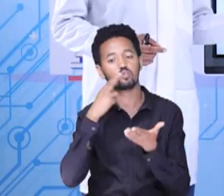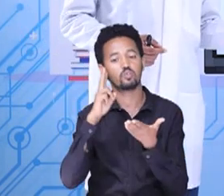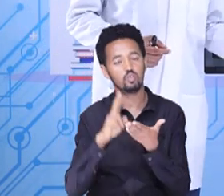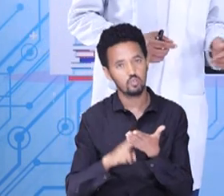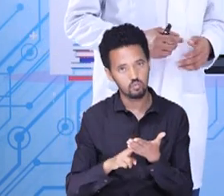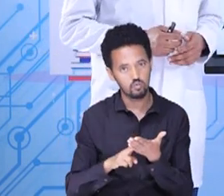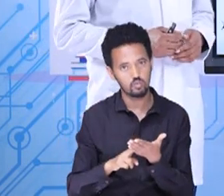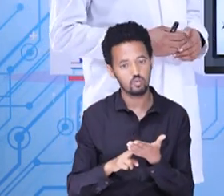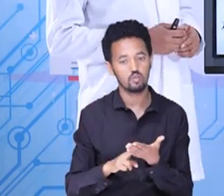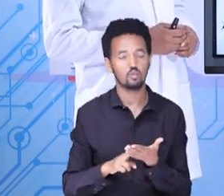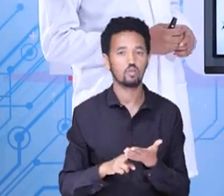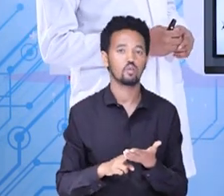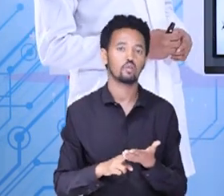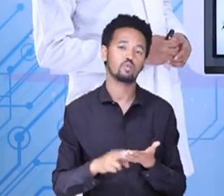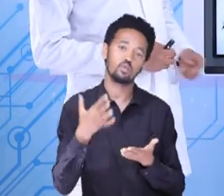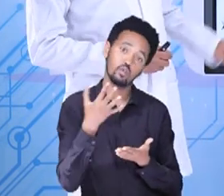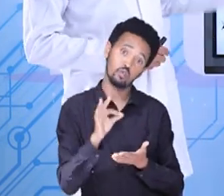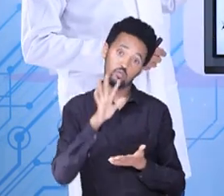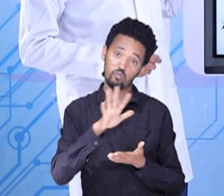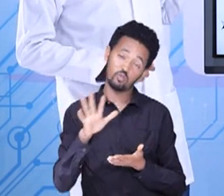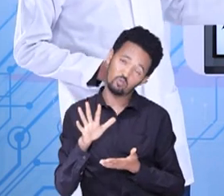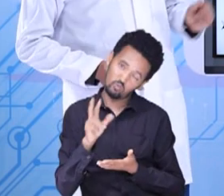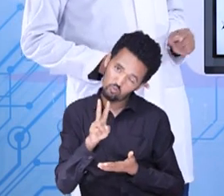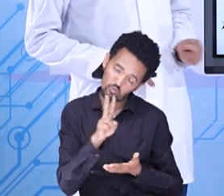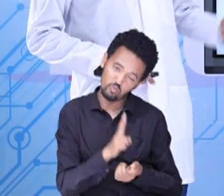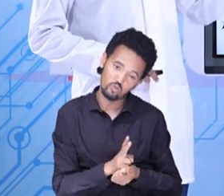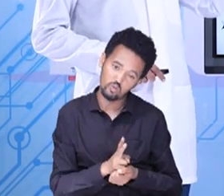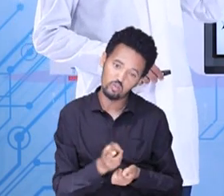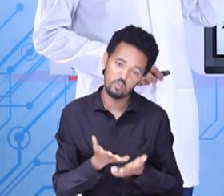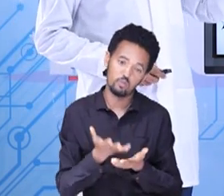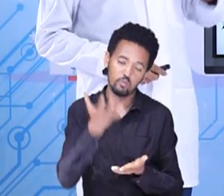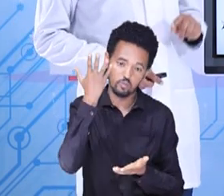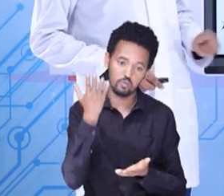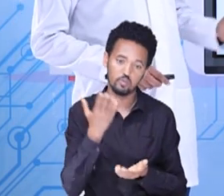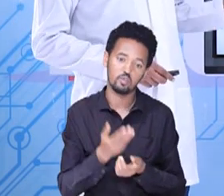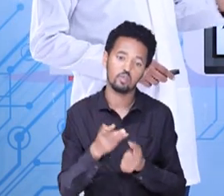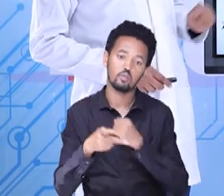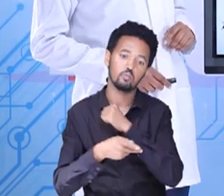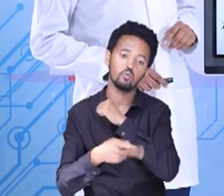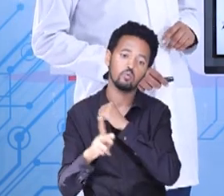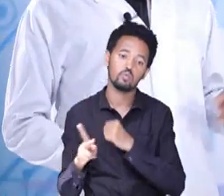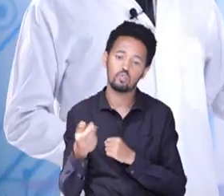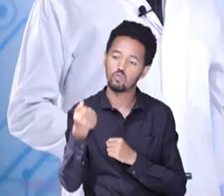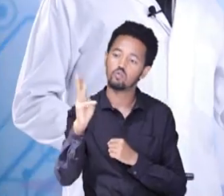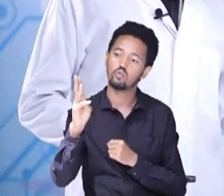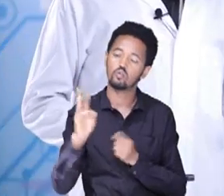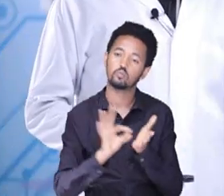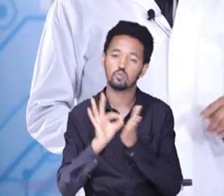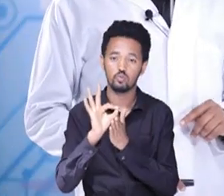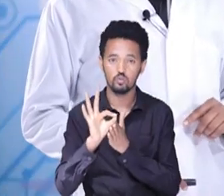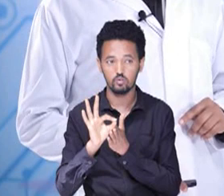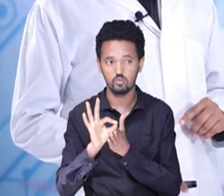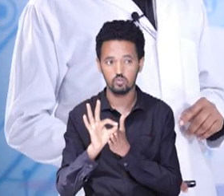from 1941 up to 1952. He was the most powerful and smart political figures.